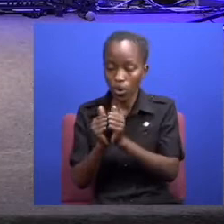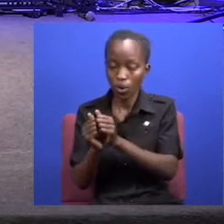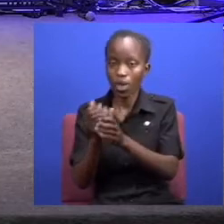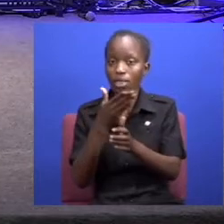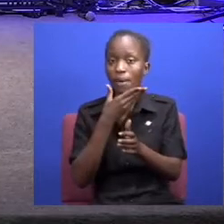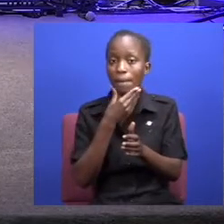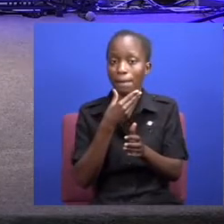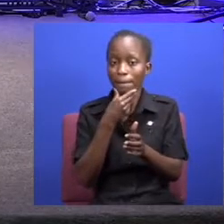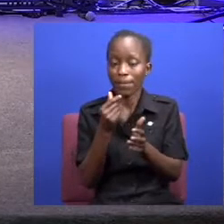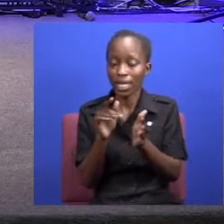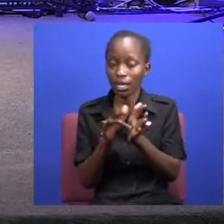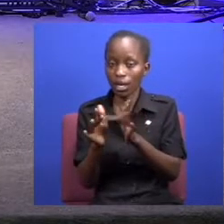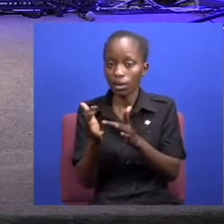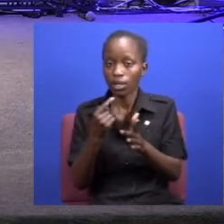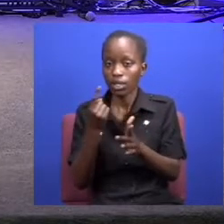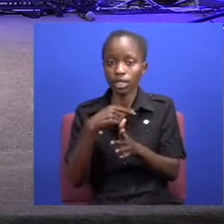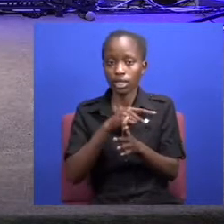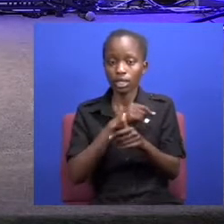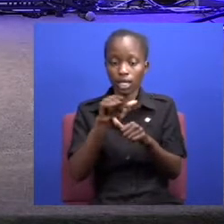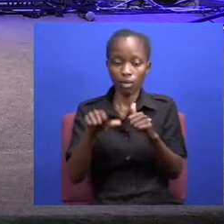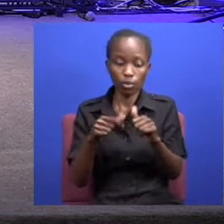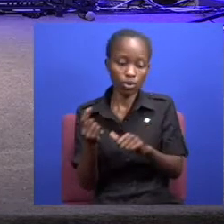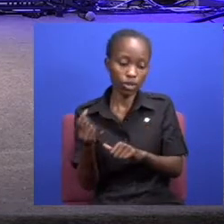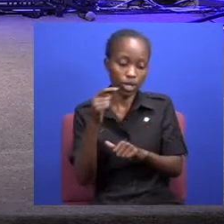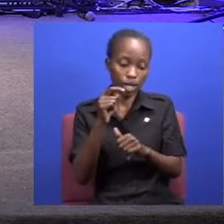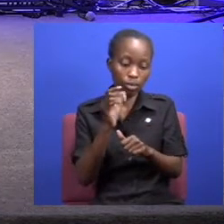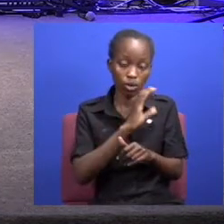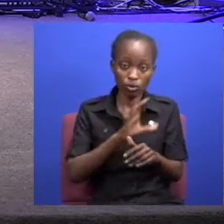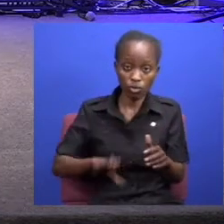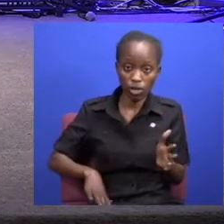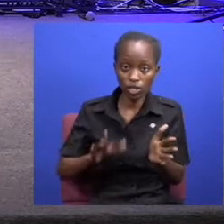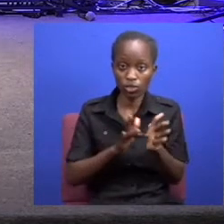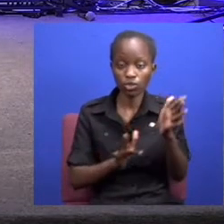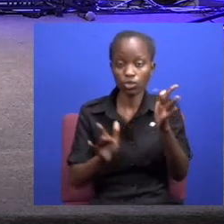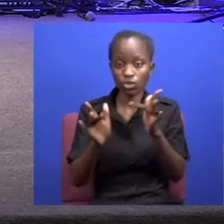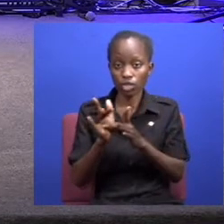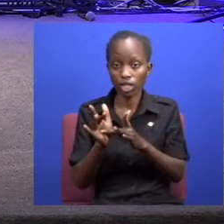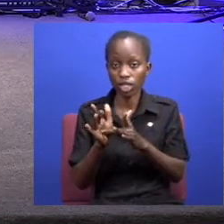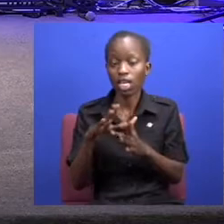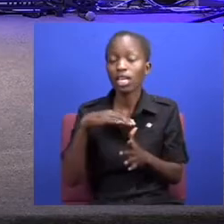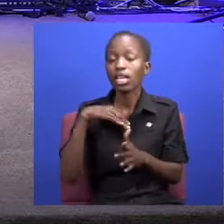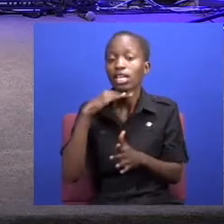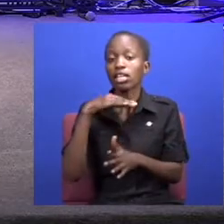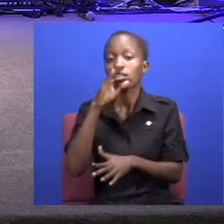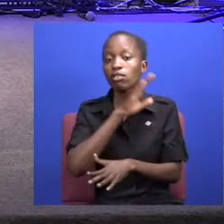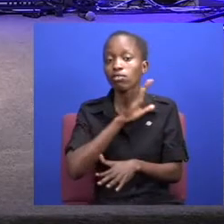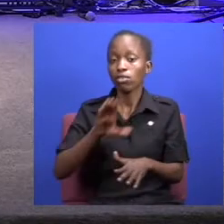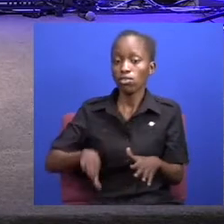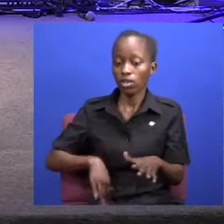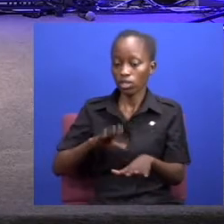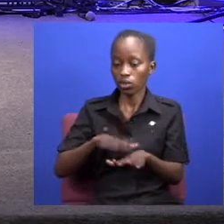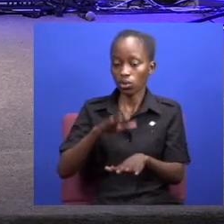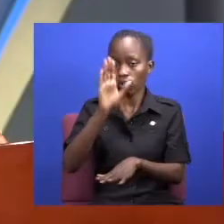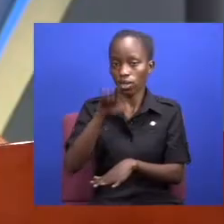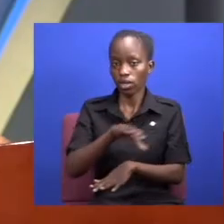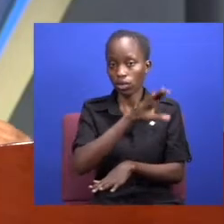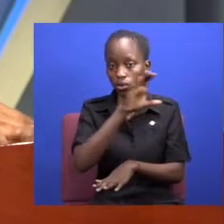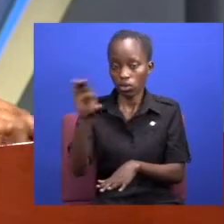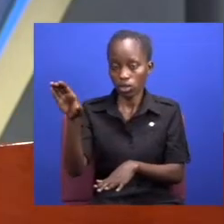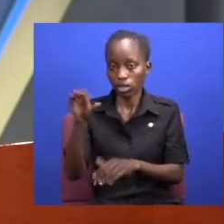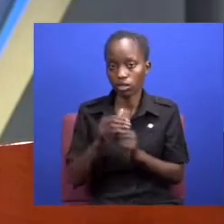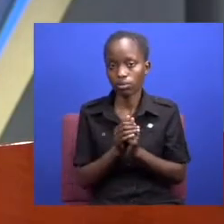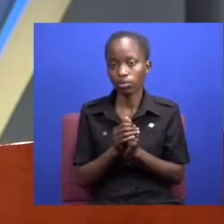man. The Bible tells us of the coming of Christ Jesus, tells of the death of Christ on the cross at